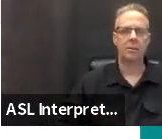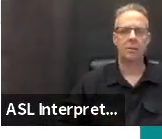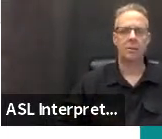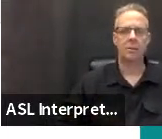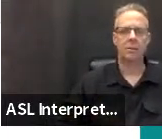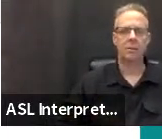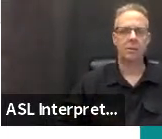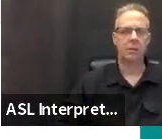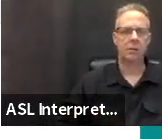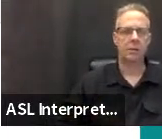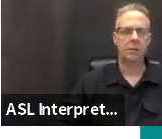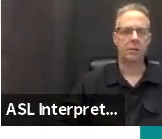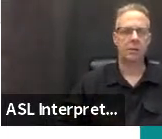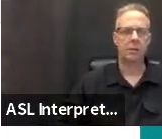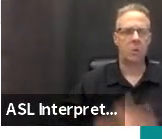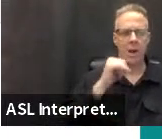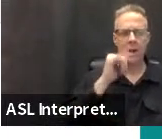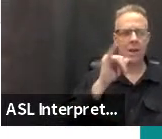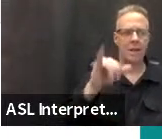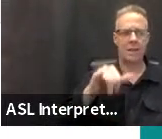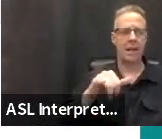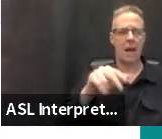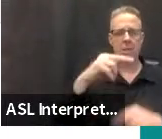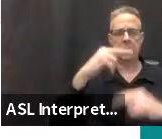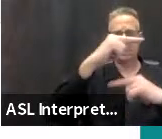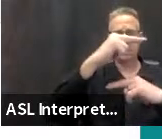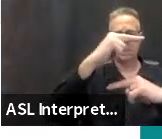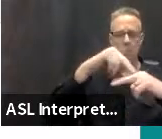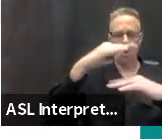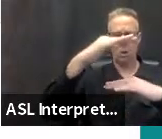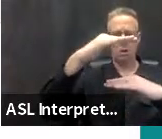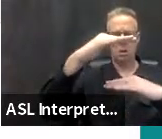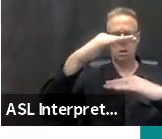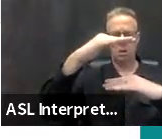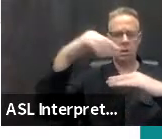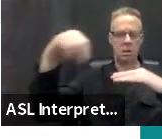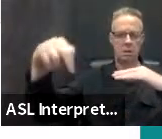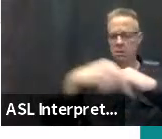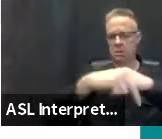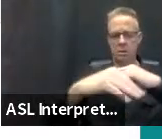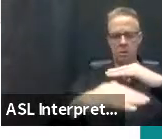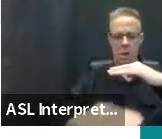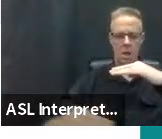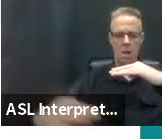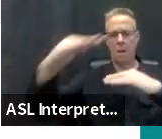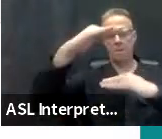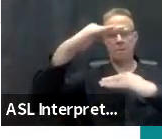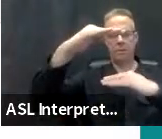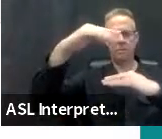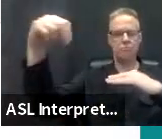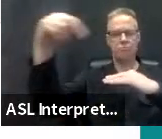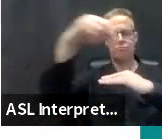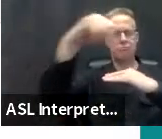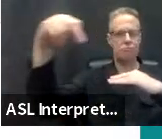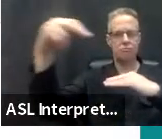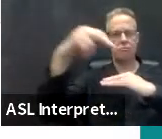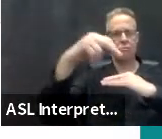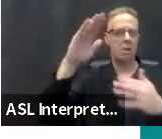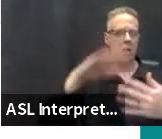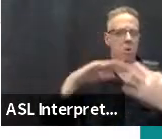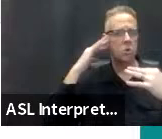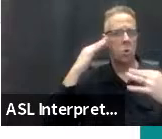to the upper deck? I guess adjacent to the upper deck and not being on the lower end, so it'd be less